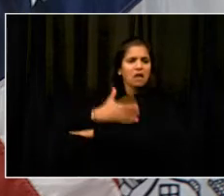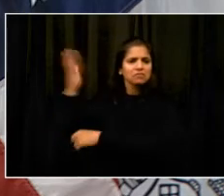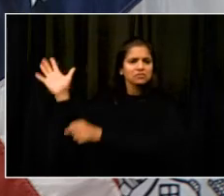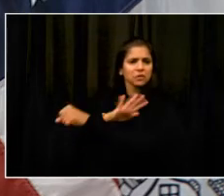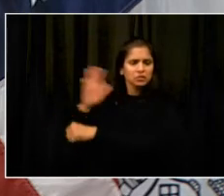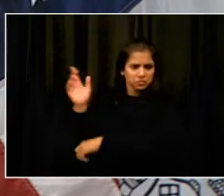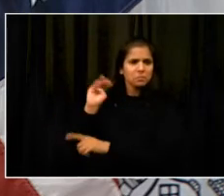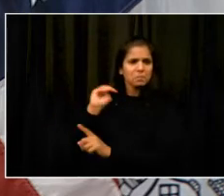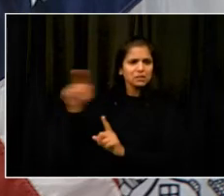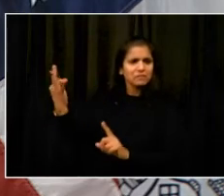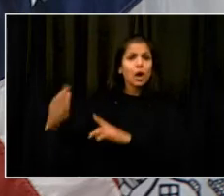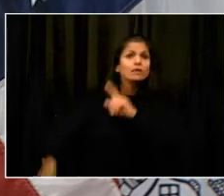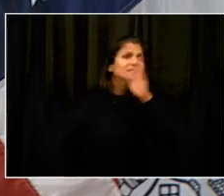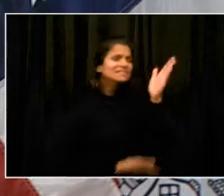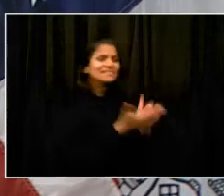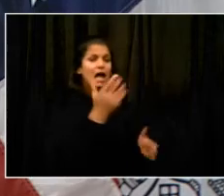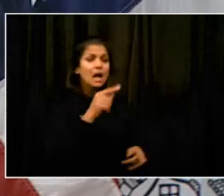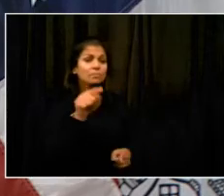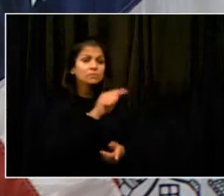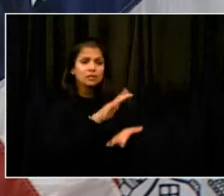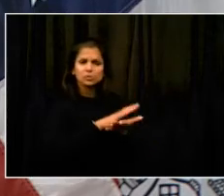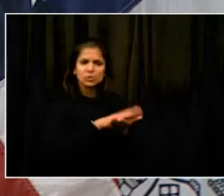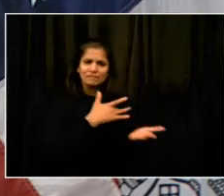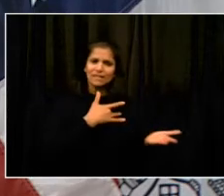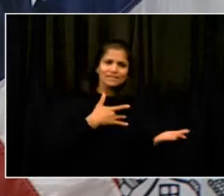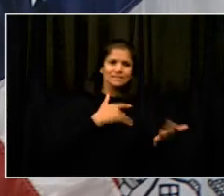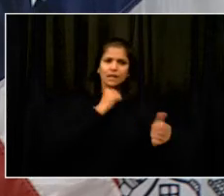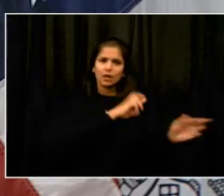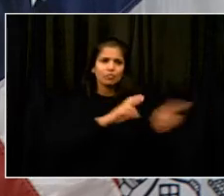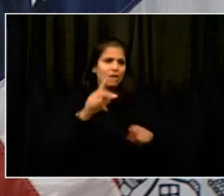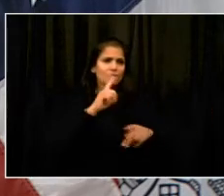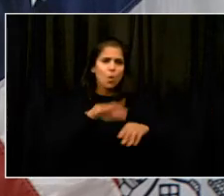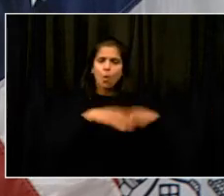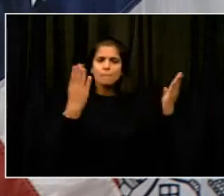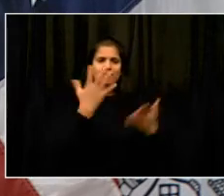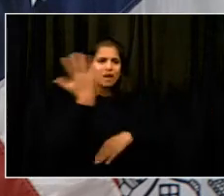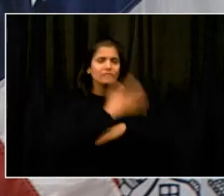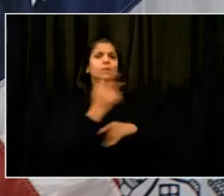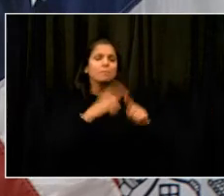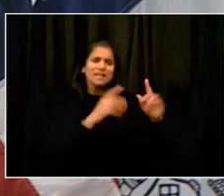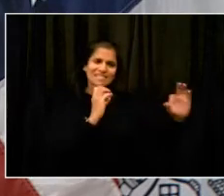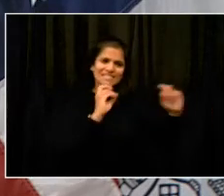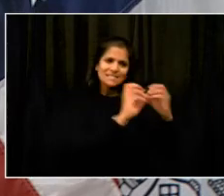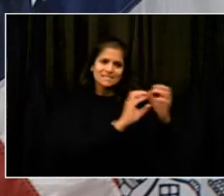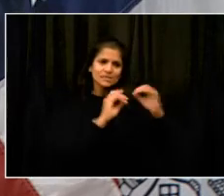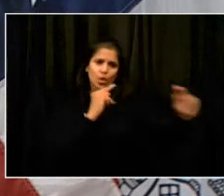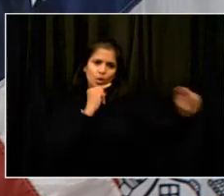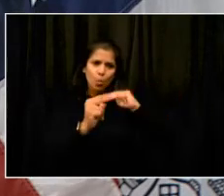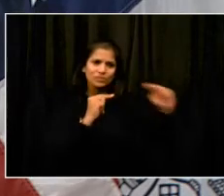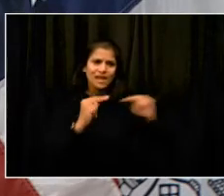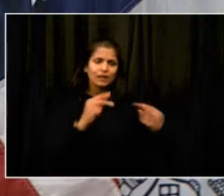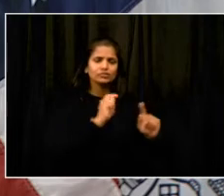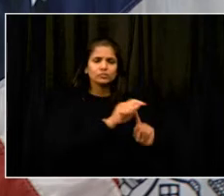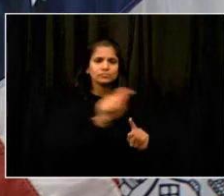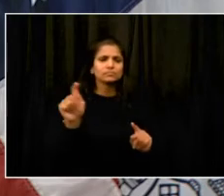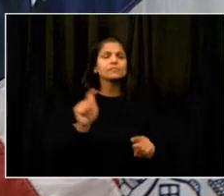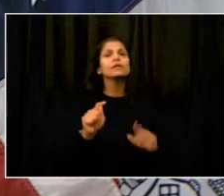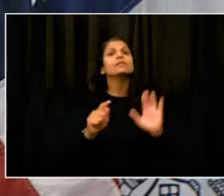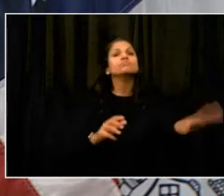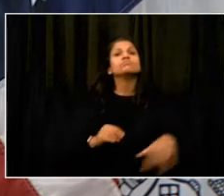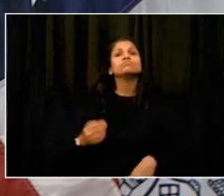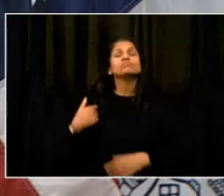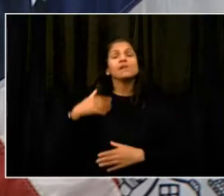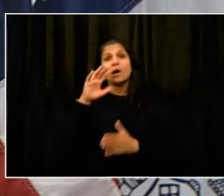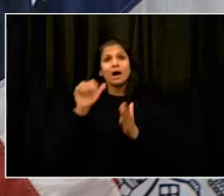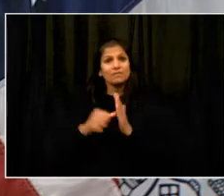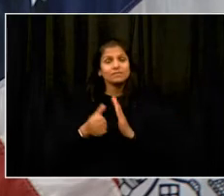very clearly to parents, DOE will be saying it clearly to parents this week and next week. If your child doesn't show up next week, we're saying to you we're about to